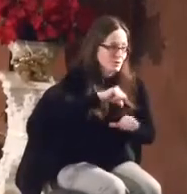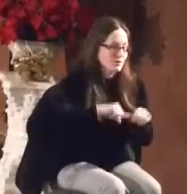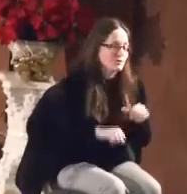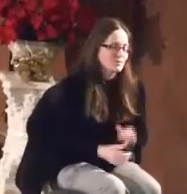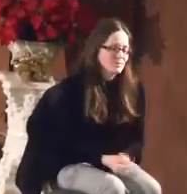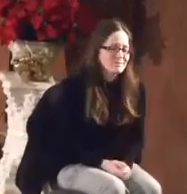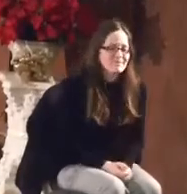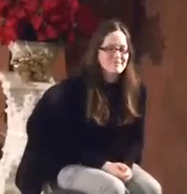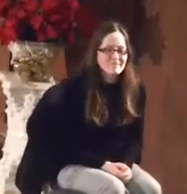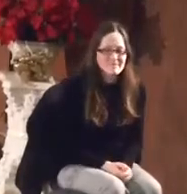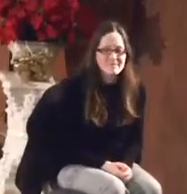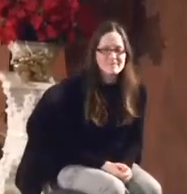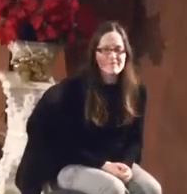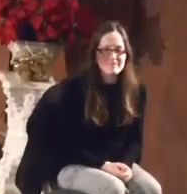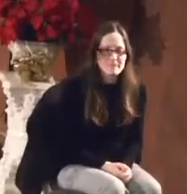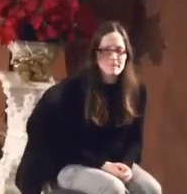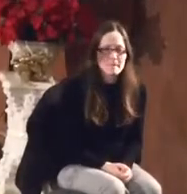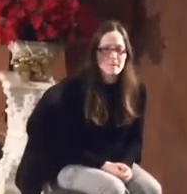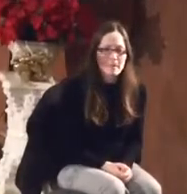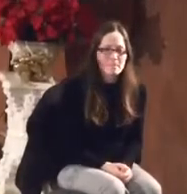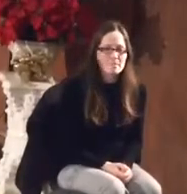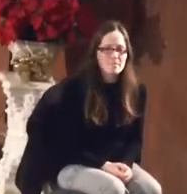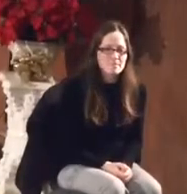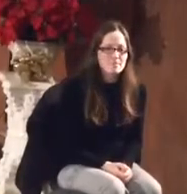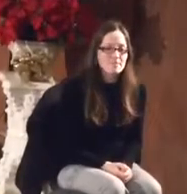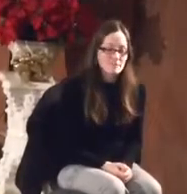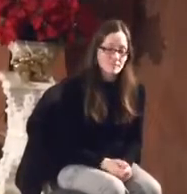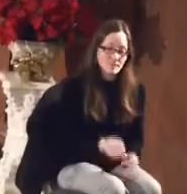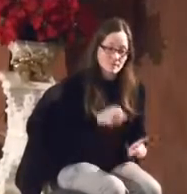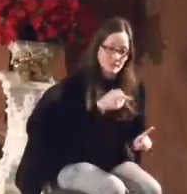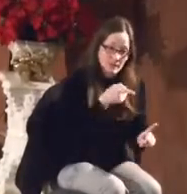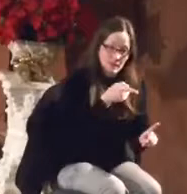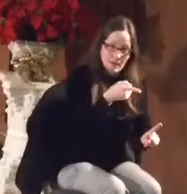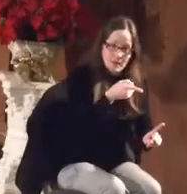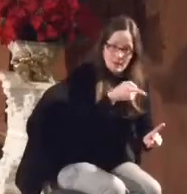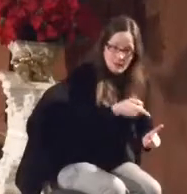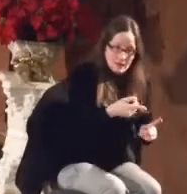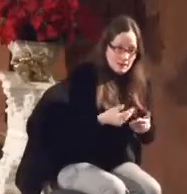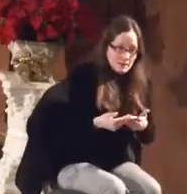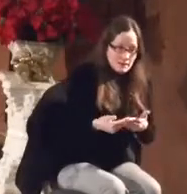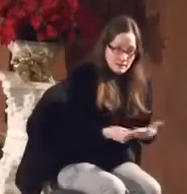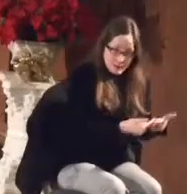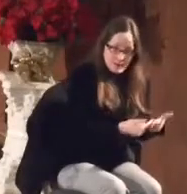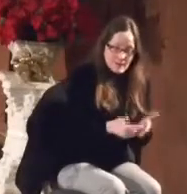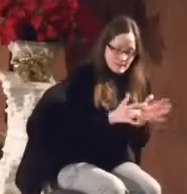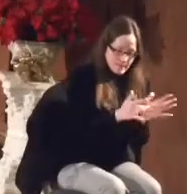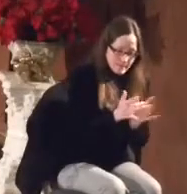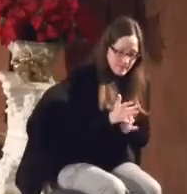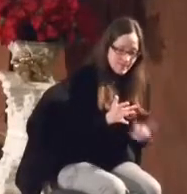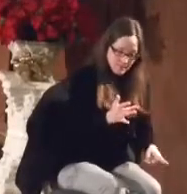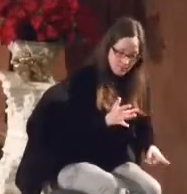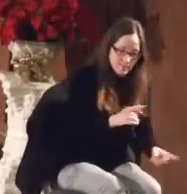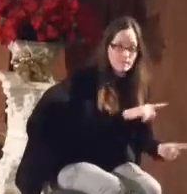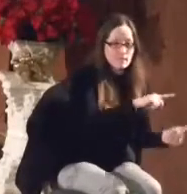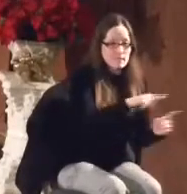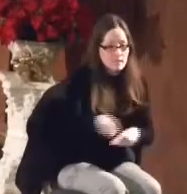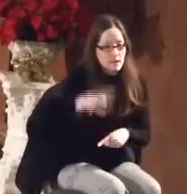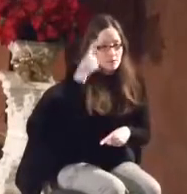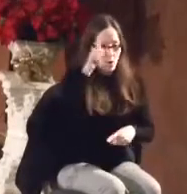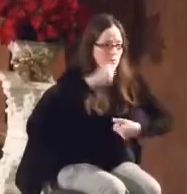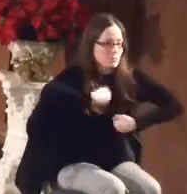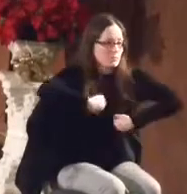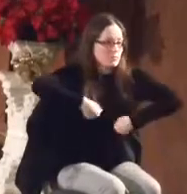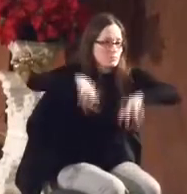you? He is the one who came to lay his life down for me. He is my protector and